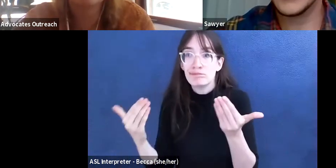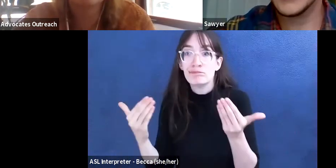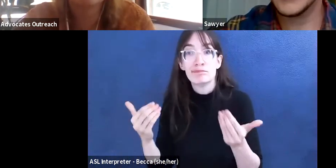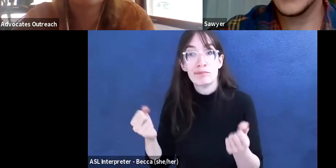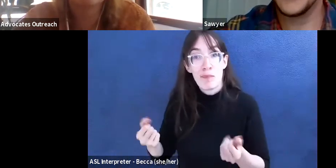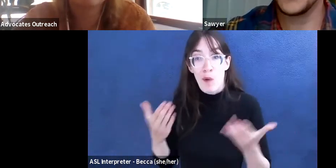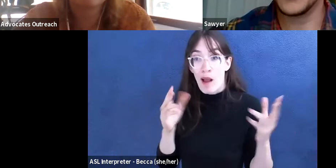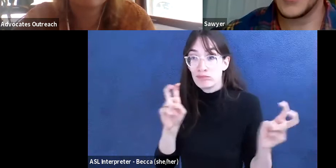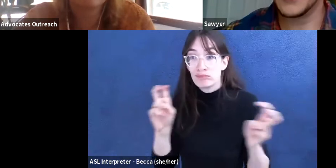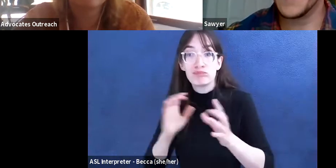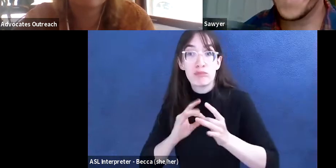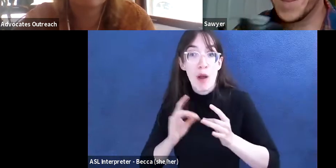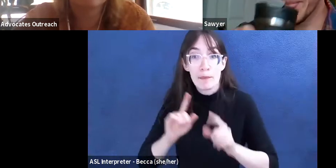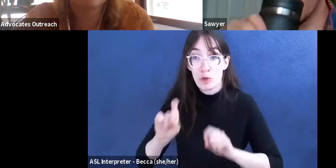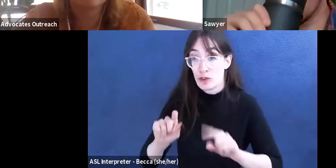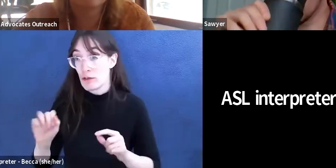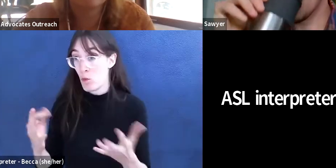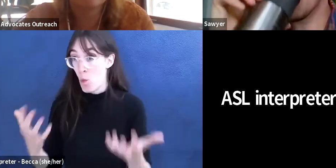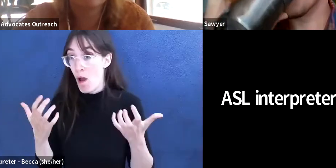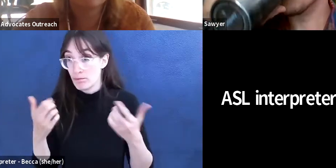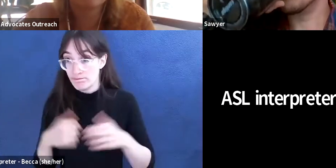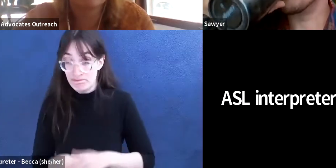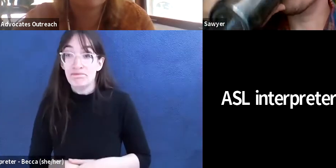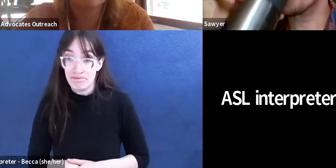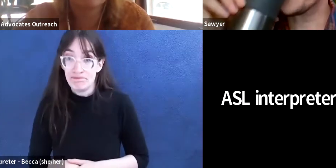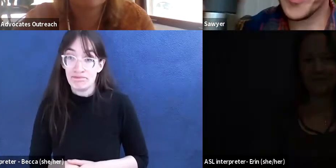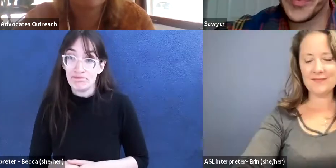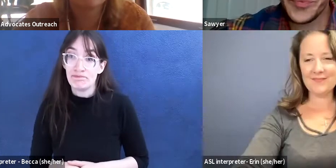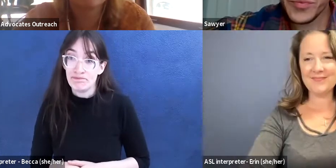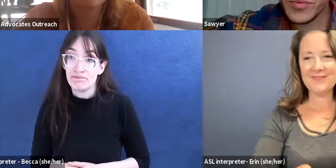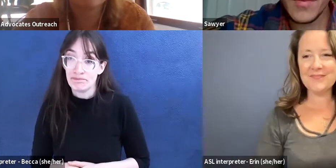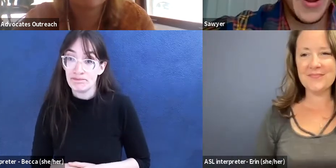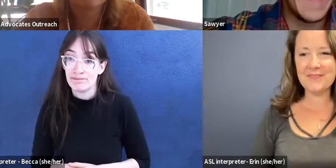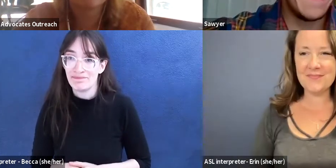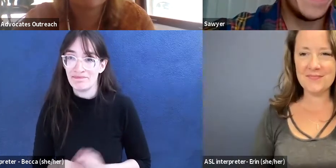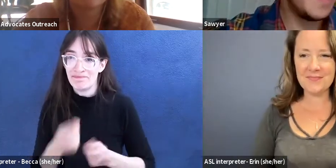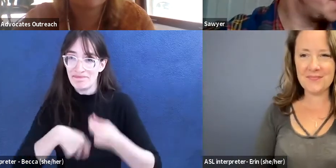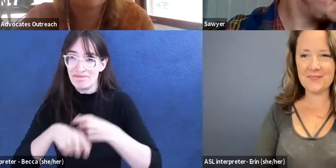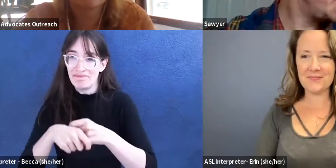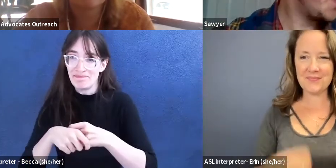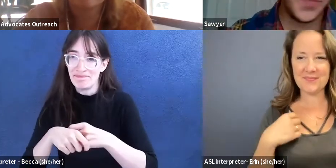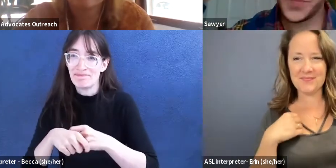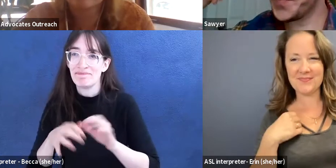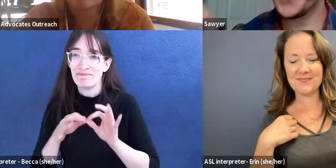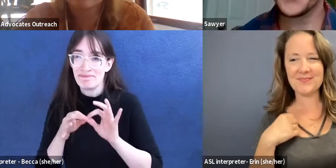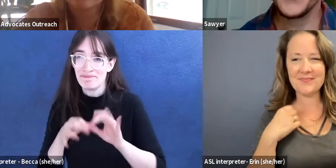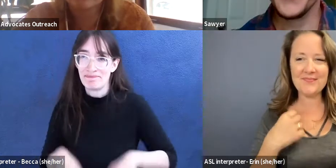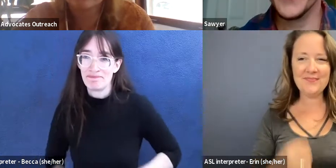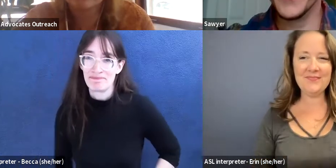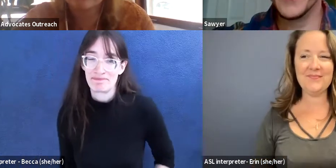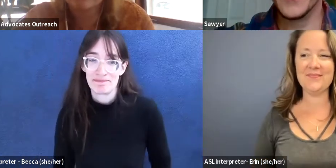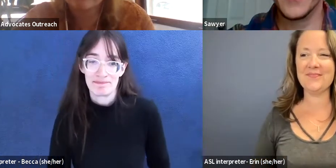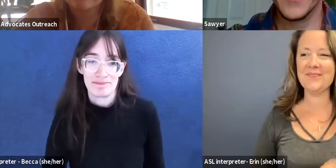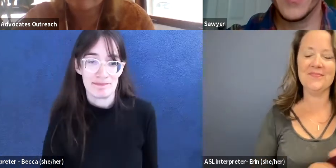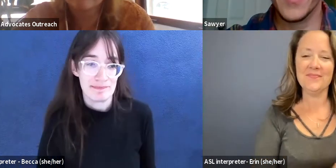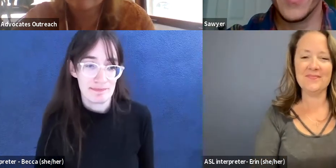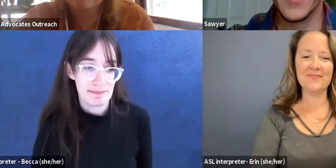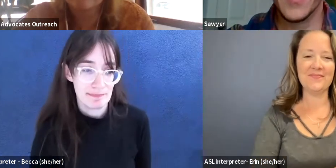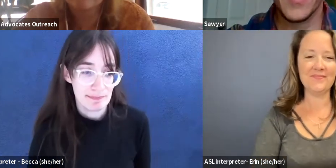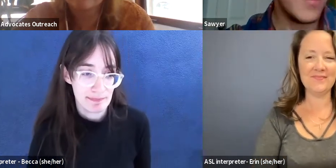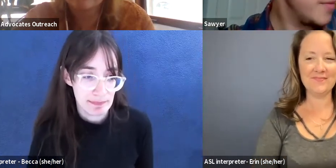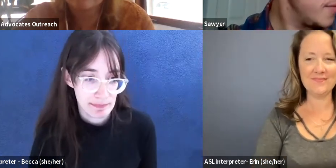showing them like, in the bathroom, getting dressed, and that kind of thing. So it can also be an opportunity